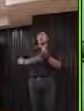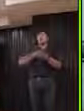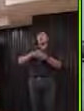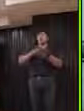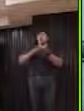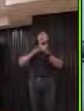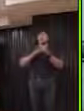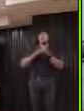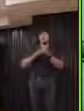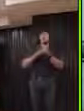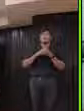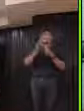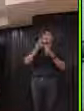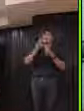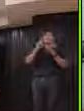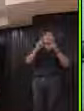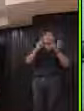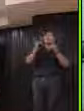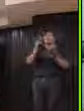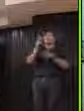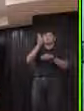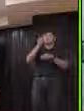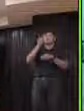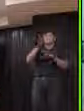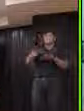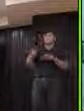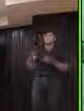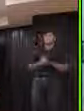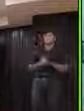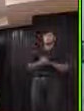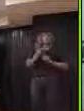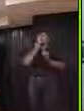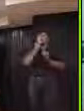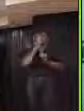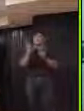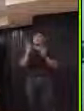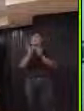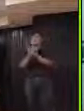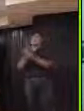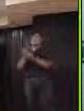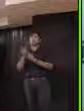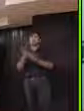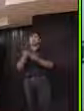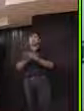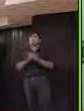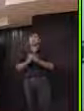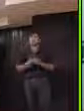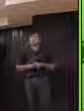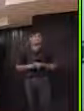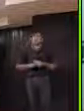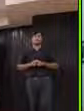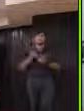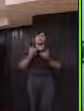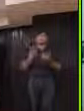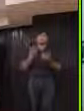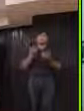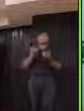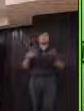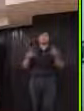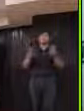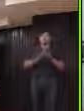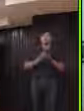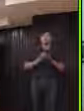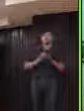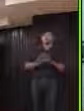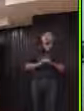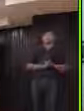one hand at the back, one hand here, and one there. We try, please make it as quick as possible because we do want to wrap this